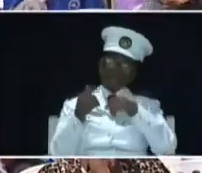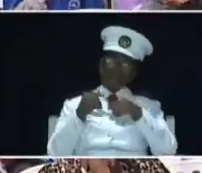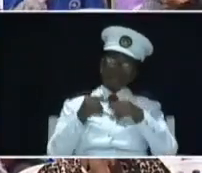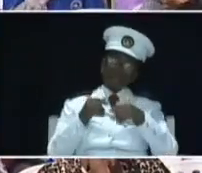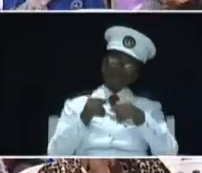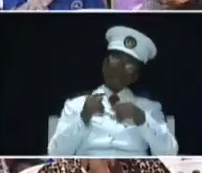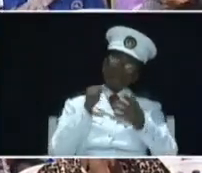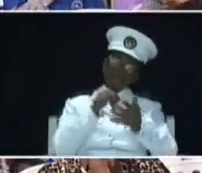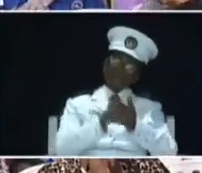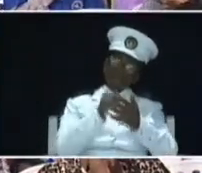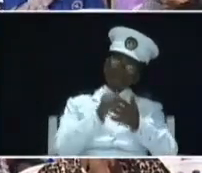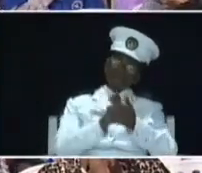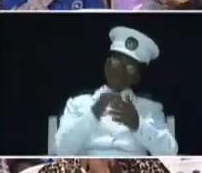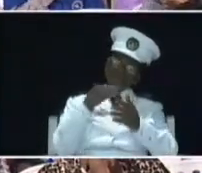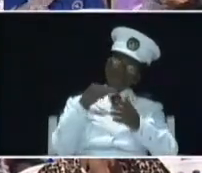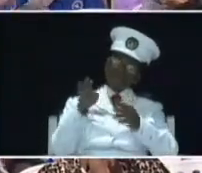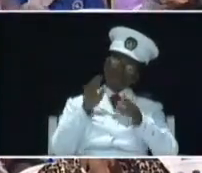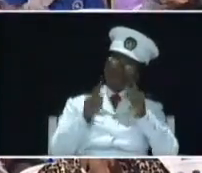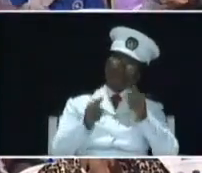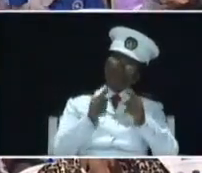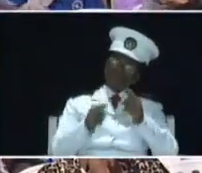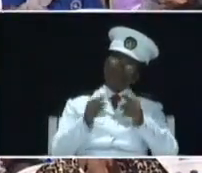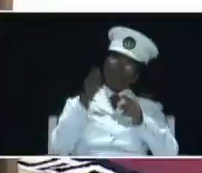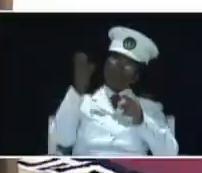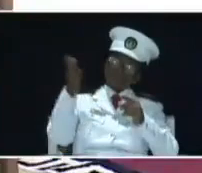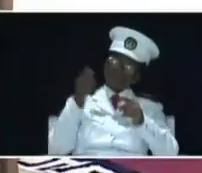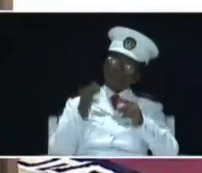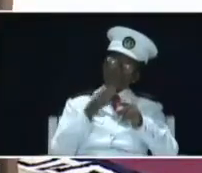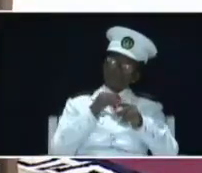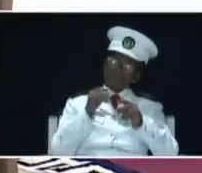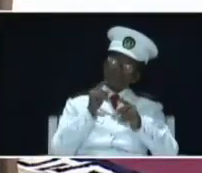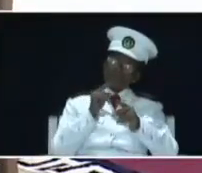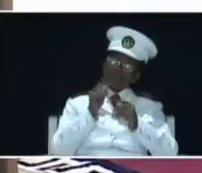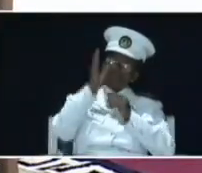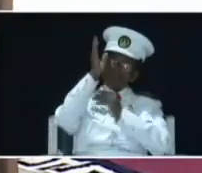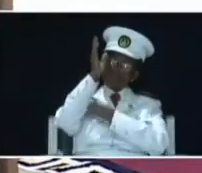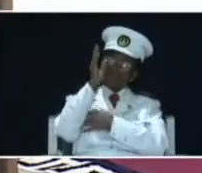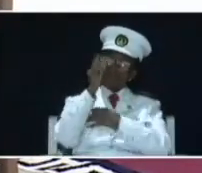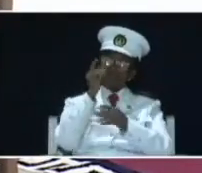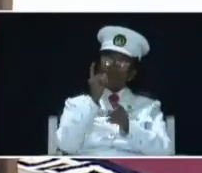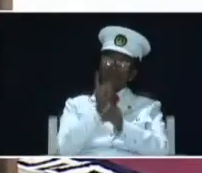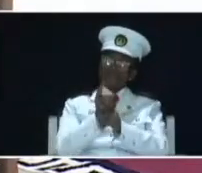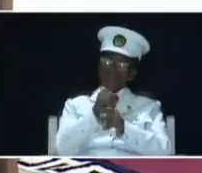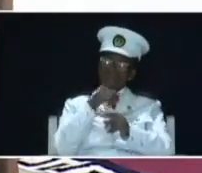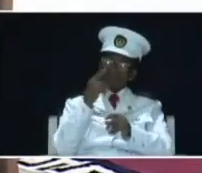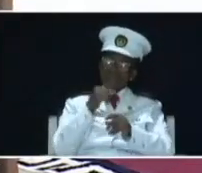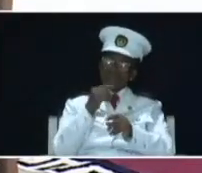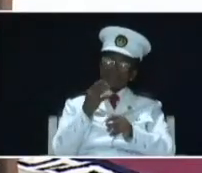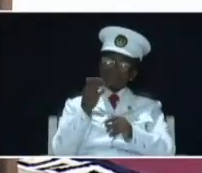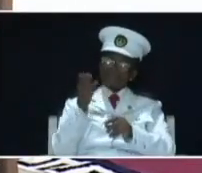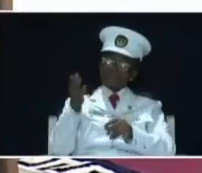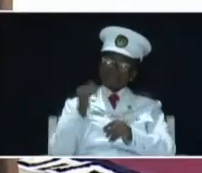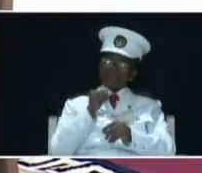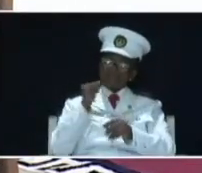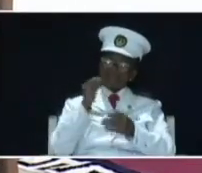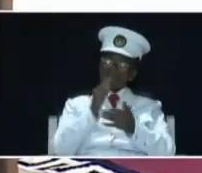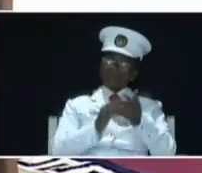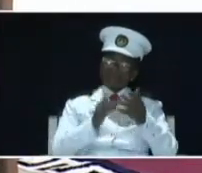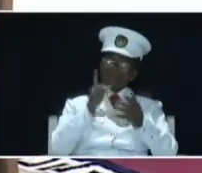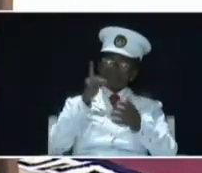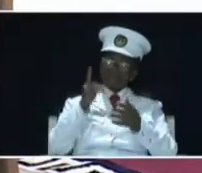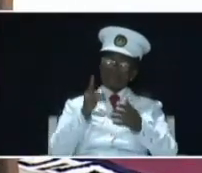Thousands of people there. And God just said, there's someone here, I know how to take care of